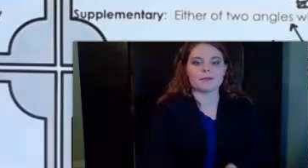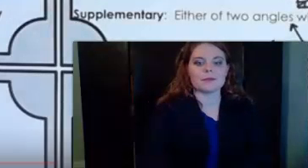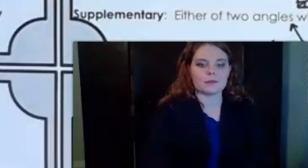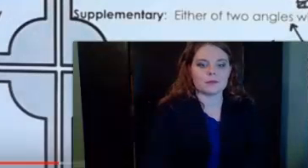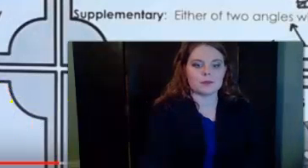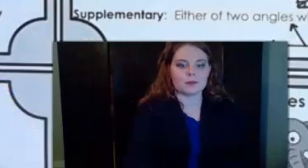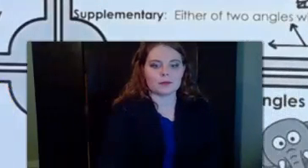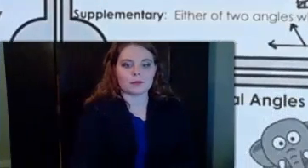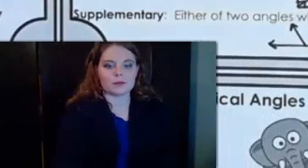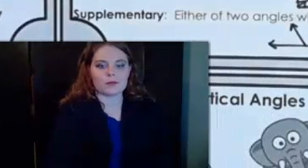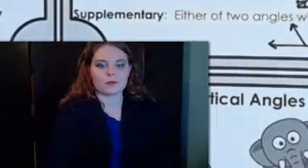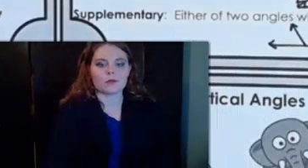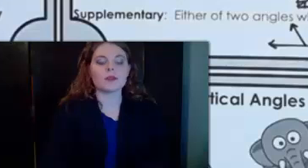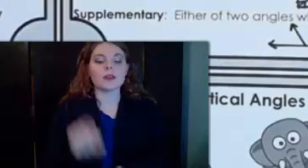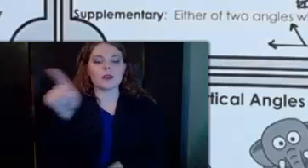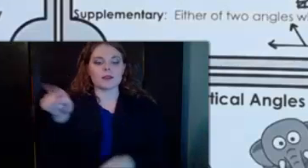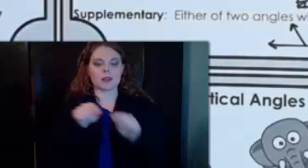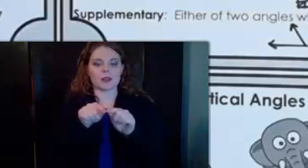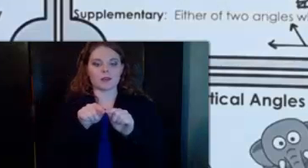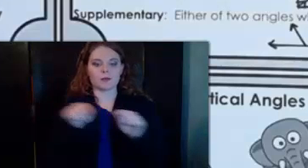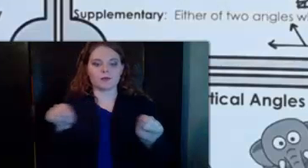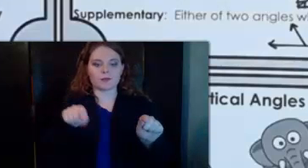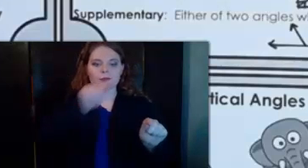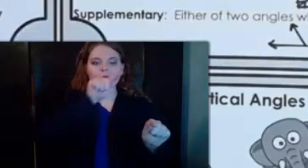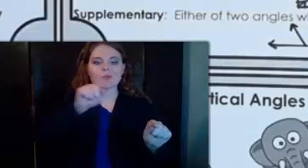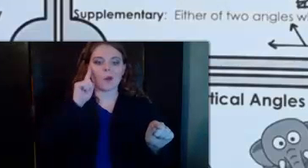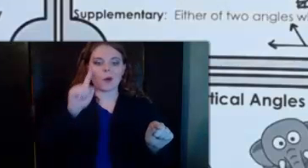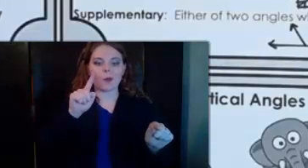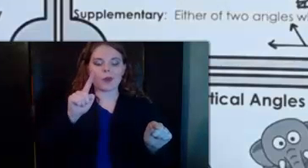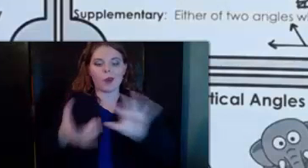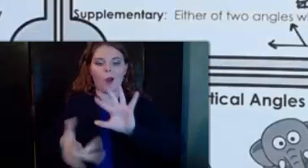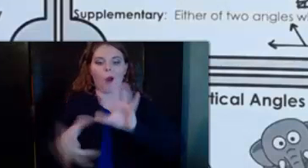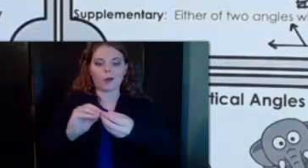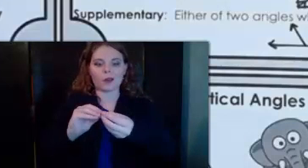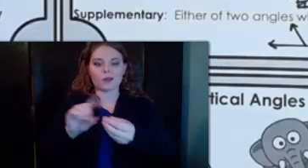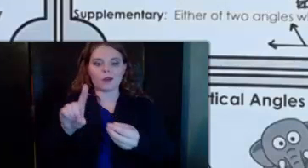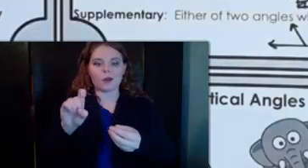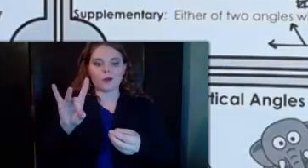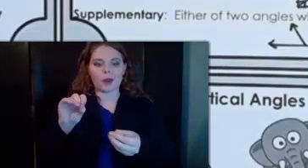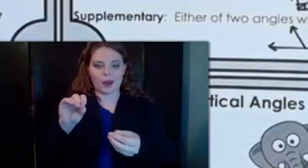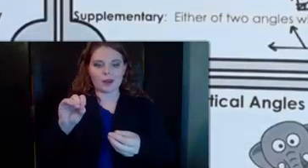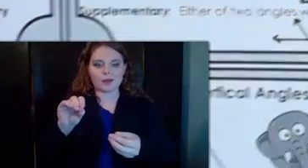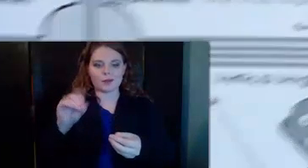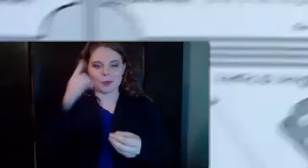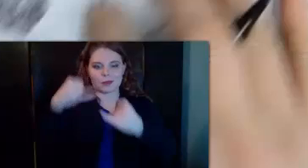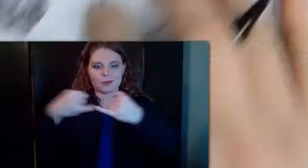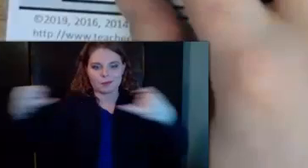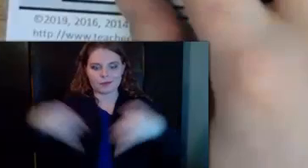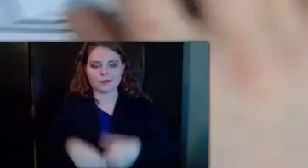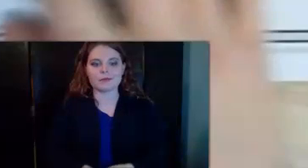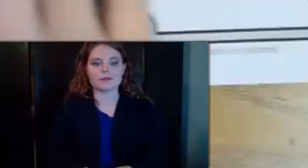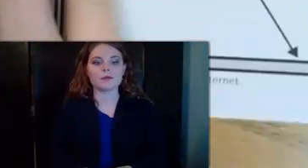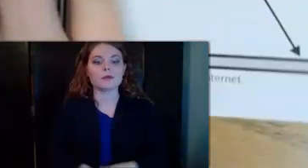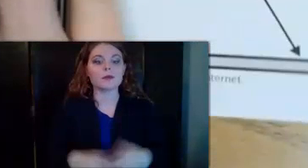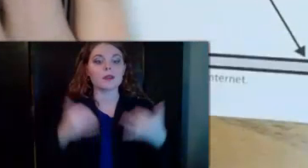together. So when we solve for one part that we don't have, we can use our one-step equations to do that.